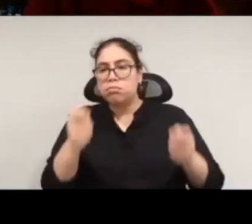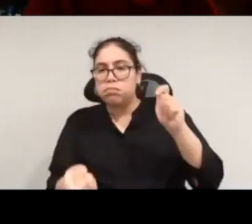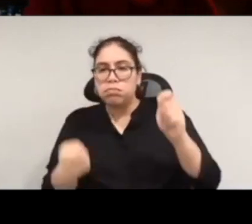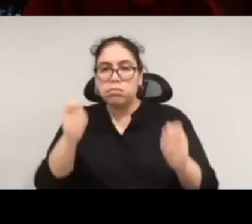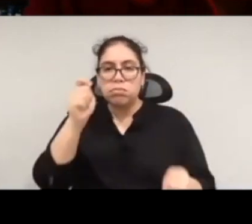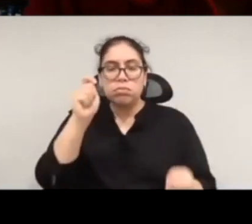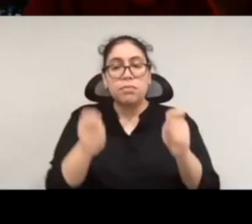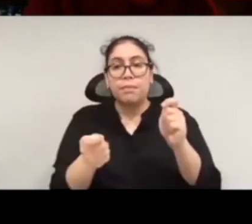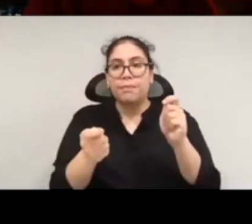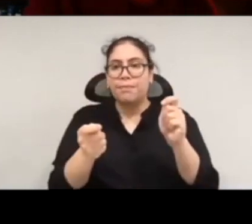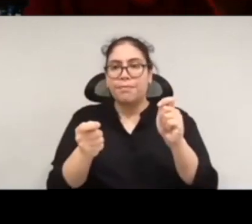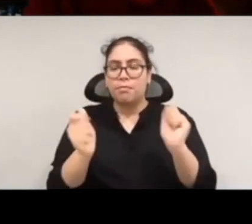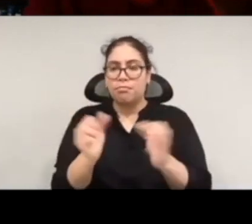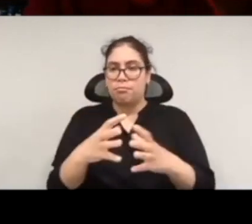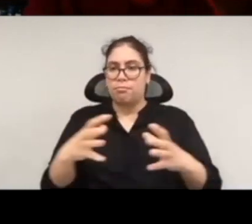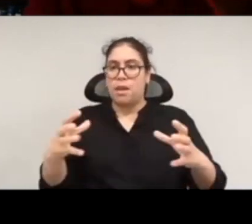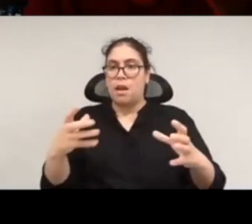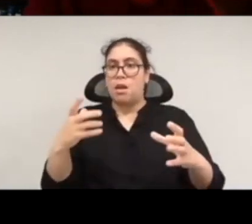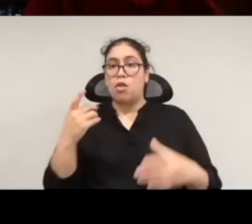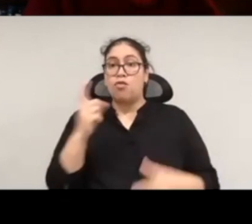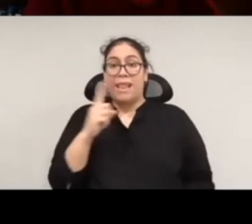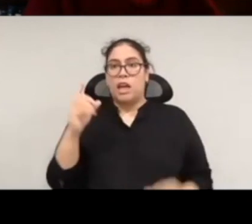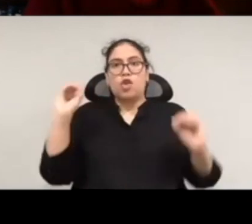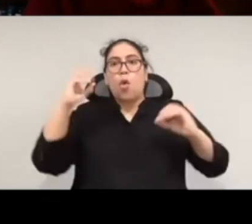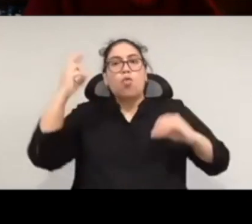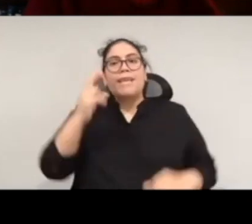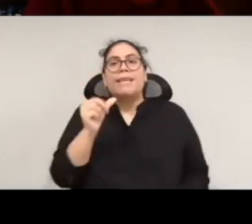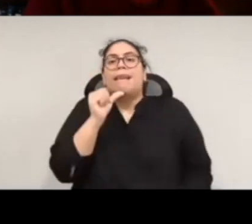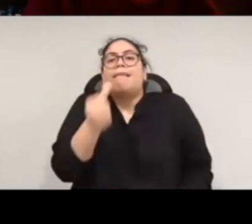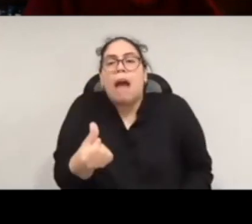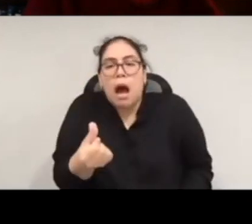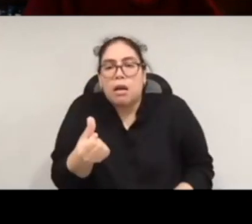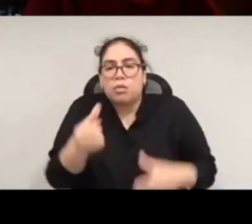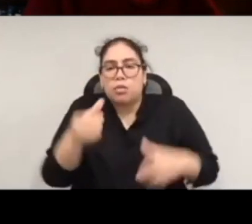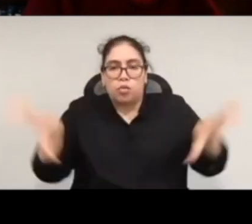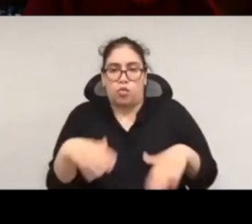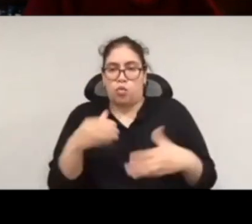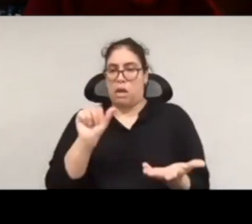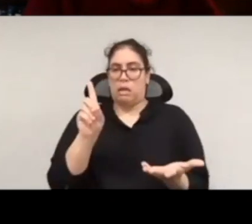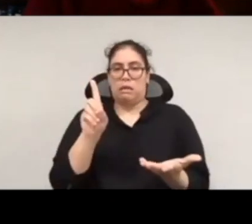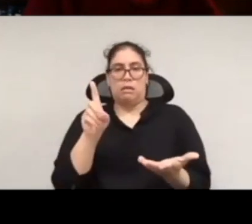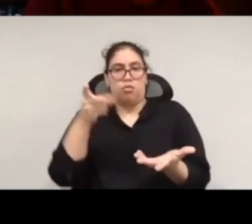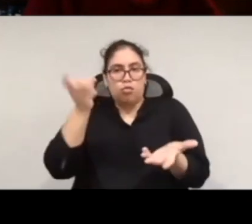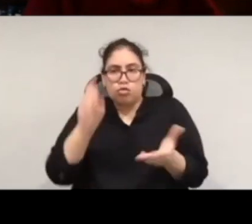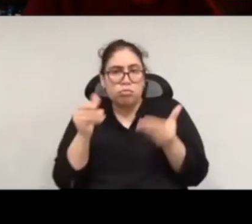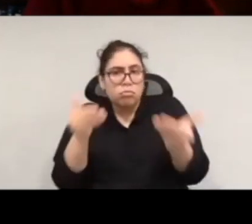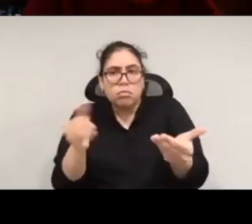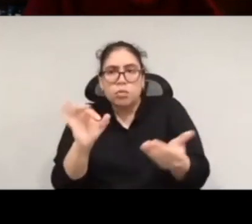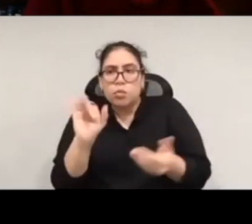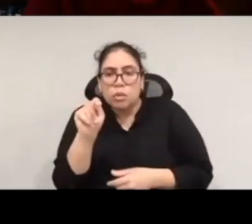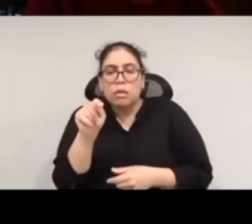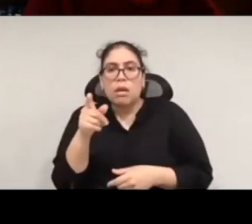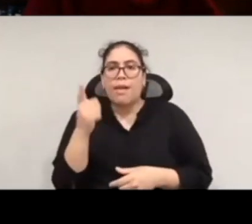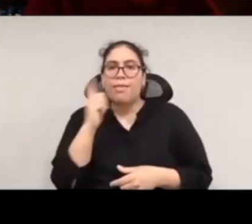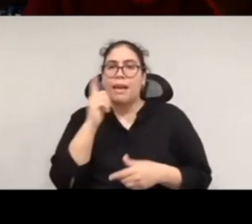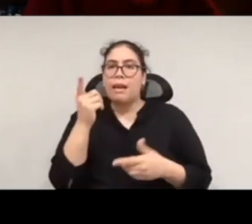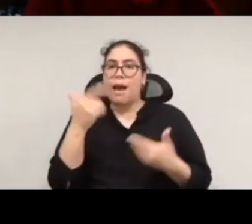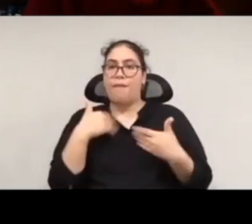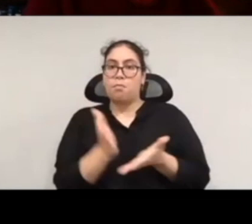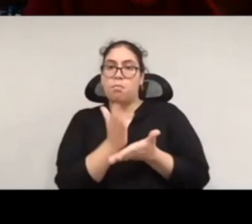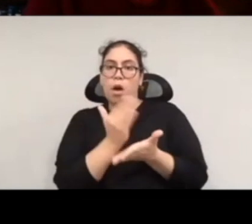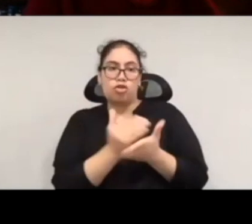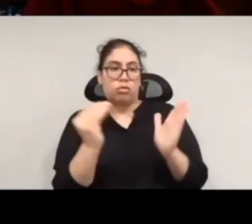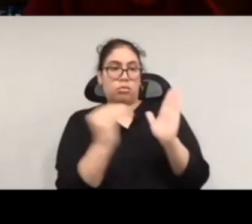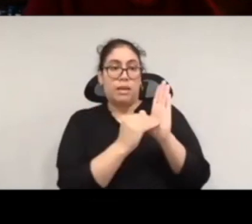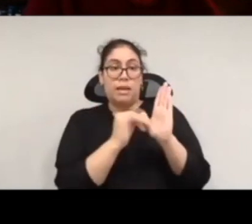no reason not to do it I really think there is no reason not to do it. And there's budgeting in place for people. And if it doesn't end up